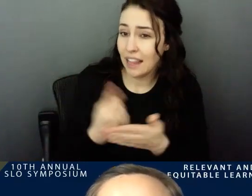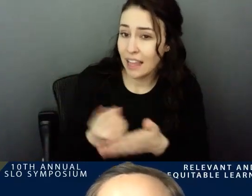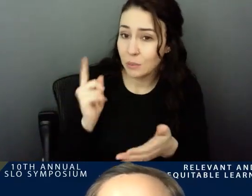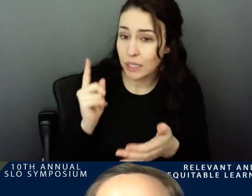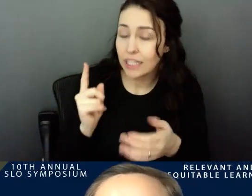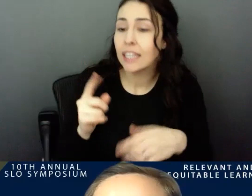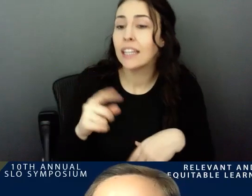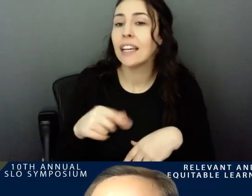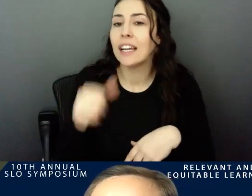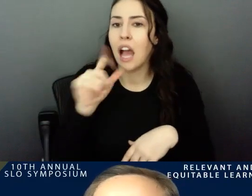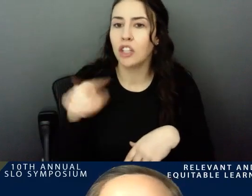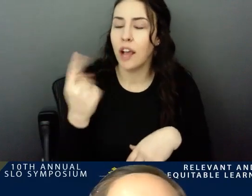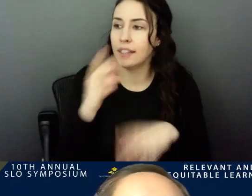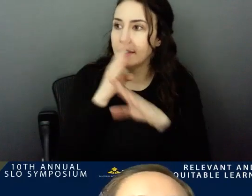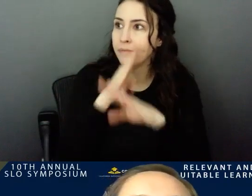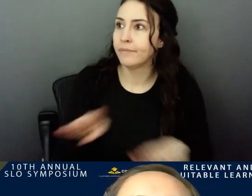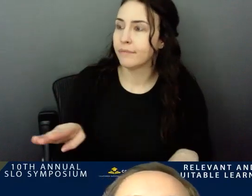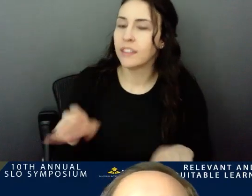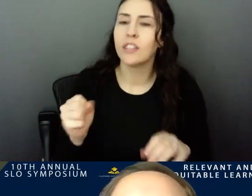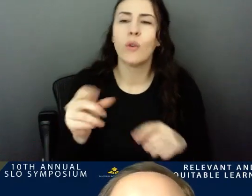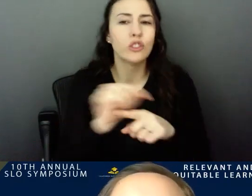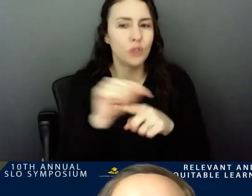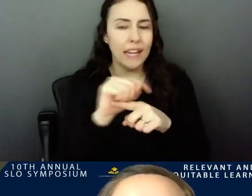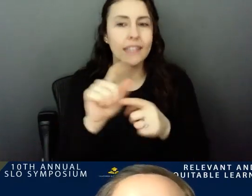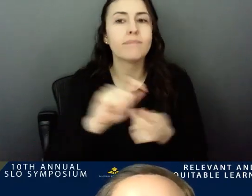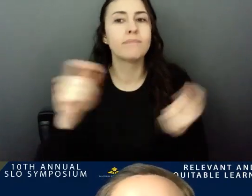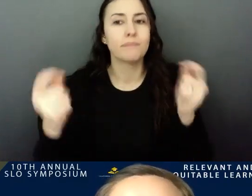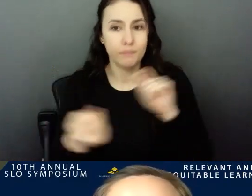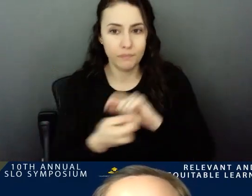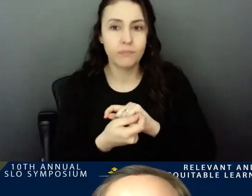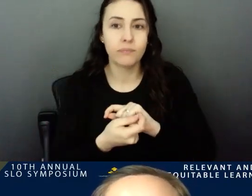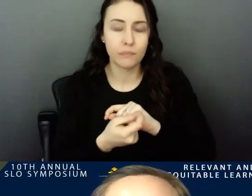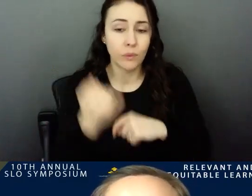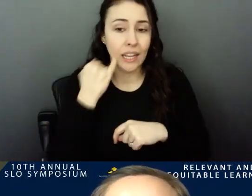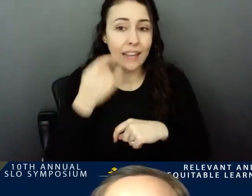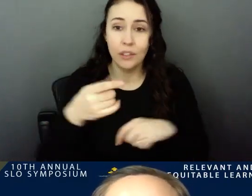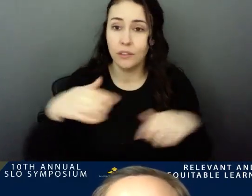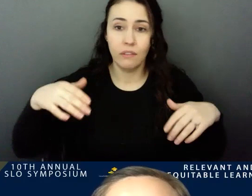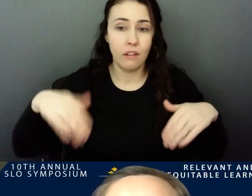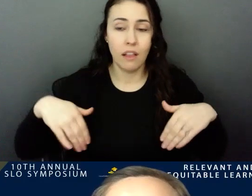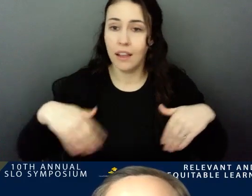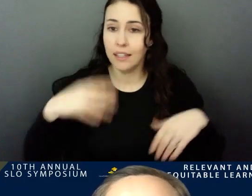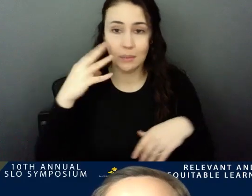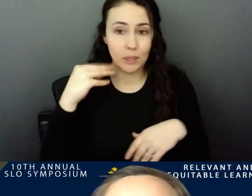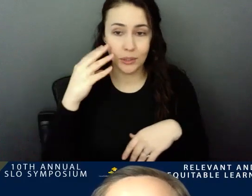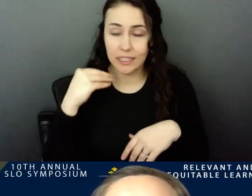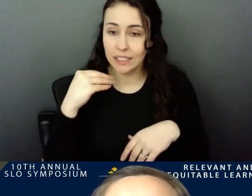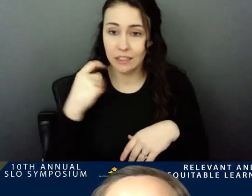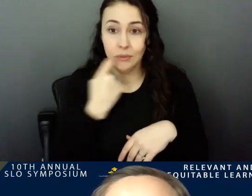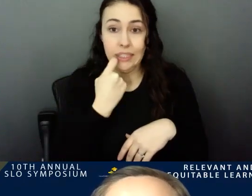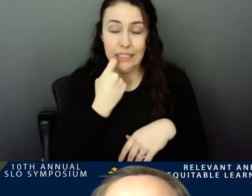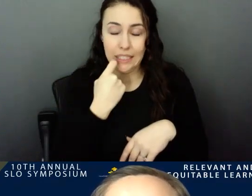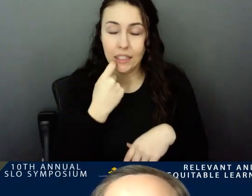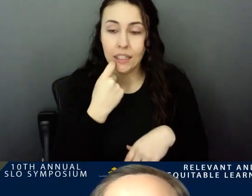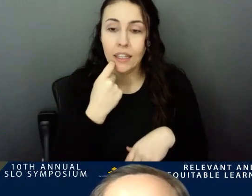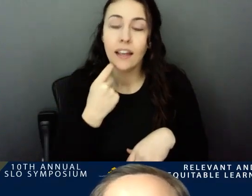So the trainings have shifted. So now if you haven't been through this recently, you know, in the before